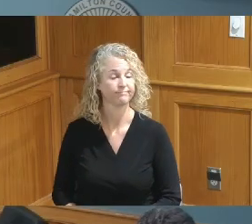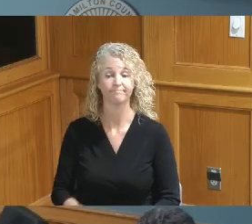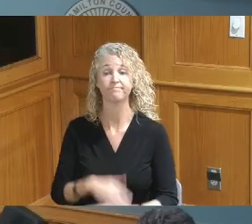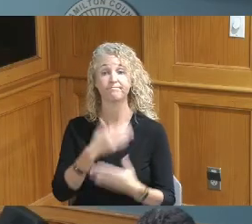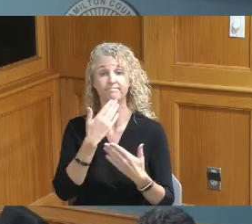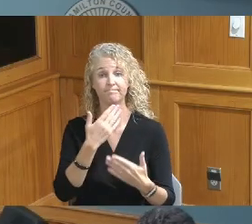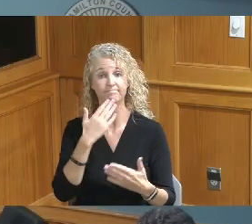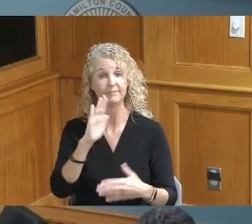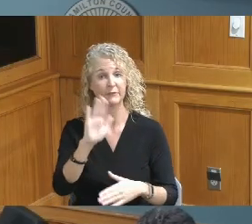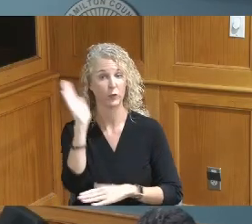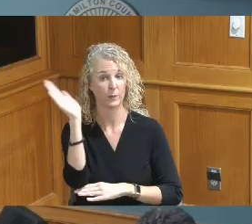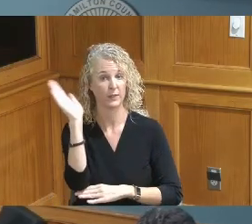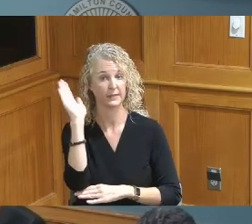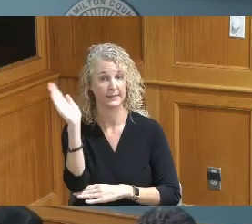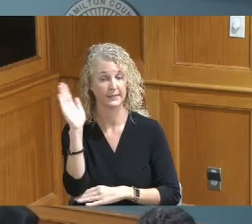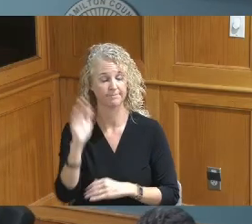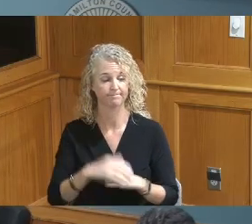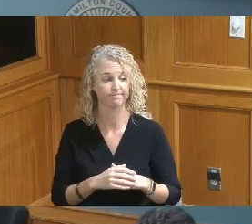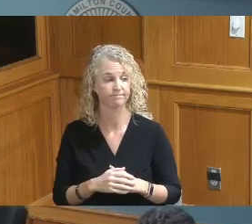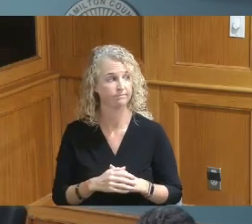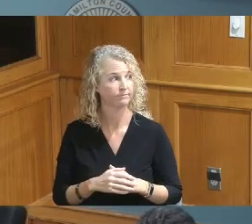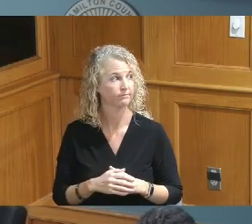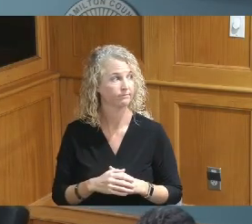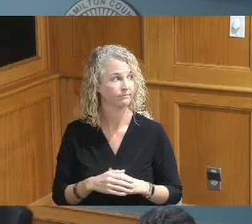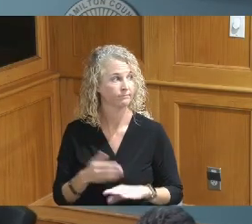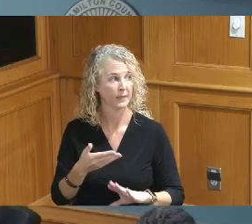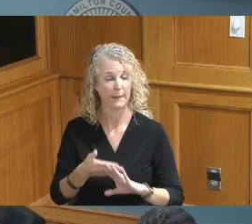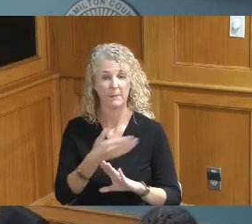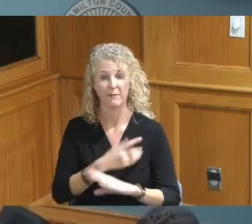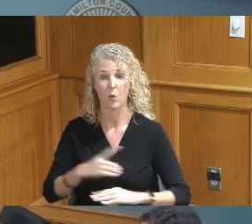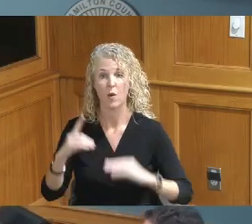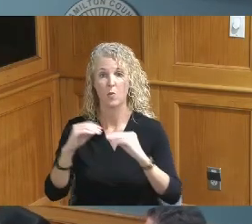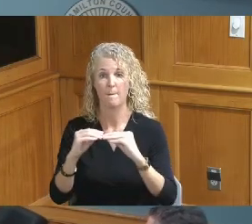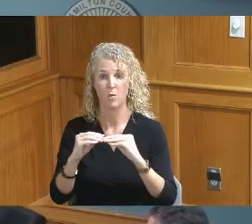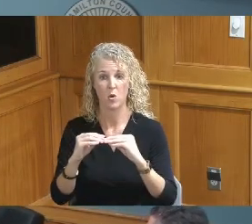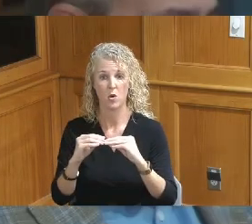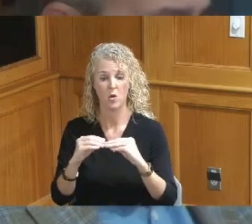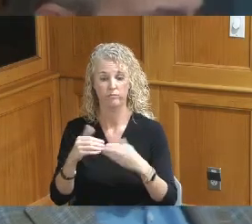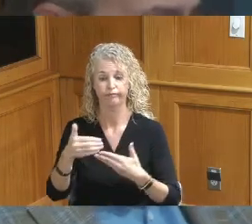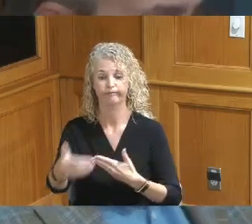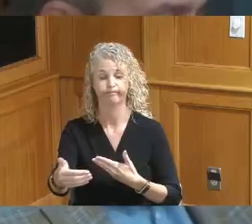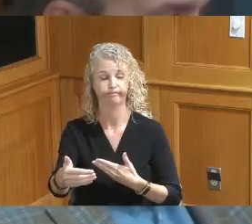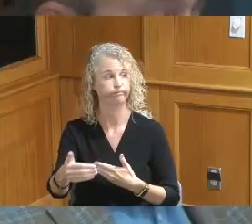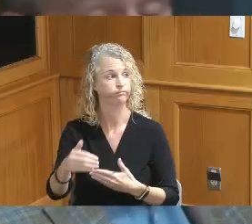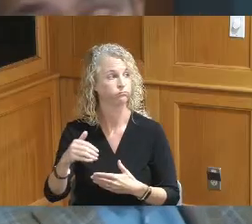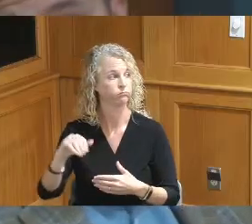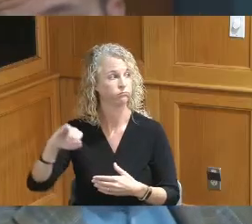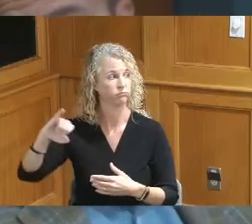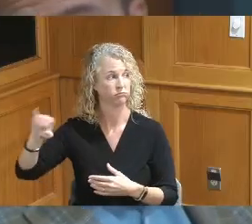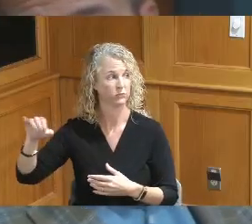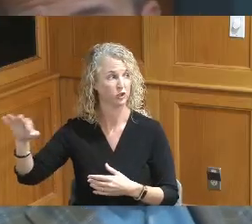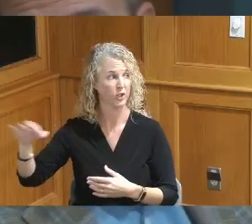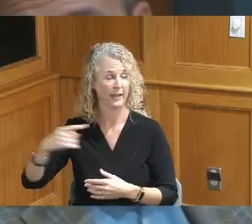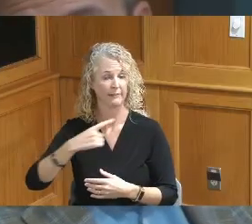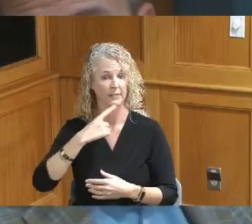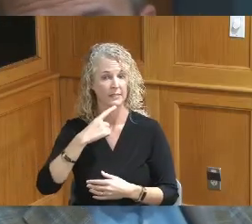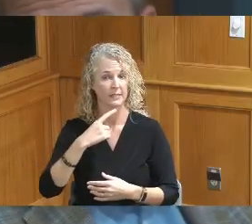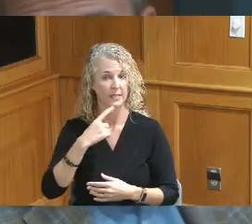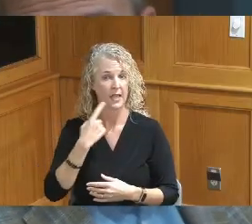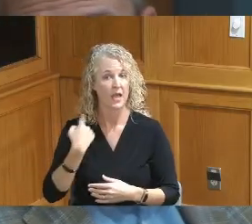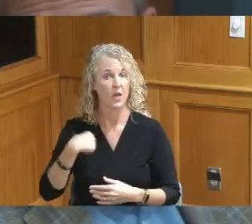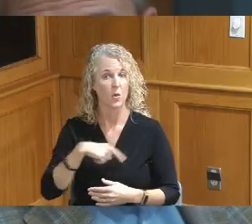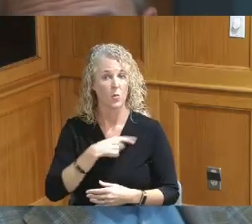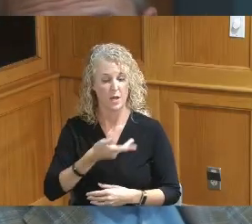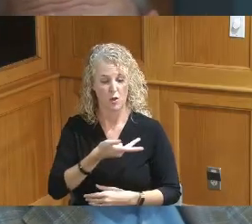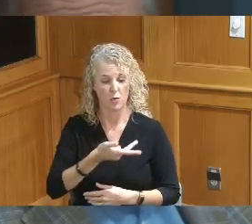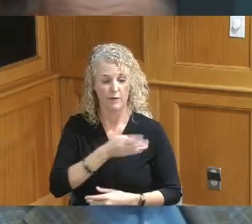Thank you. Thank you for the presentation. Before I go another step, though, originally, Mr. Ludo, you said we had a